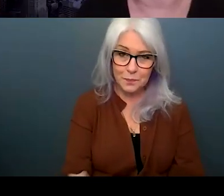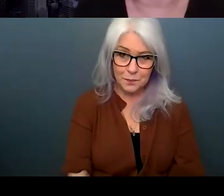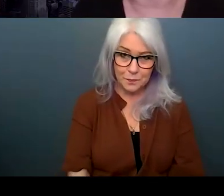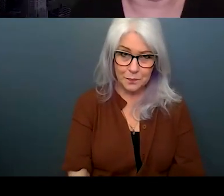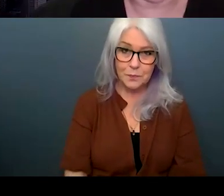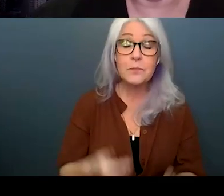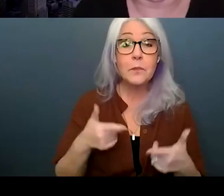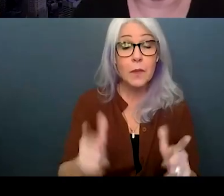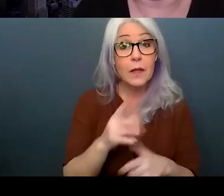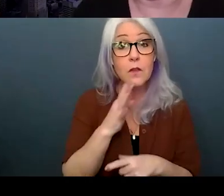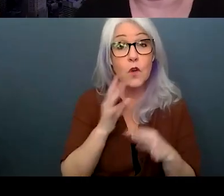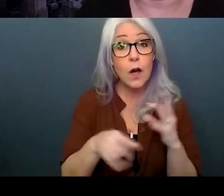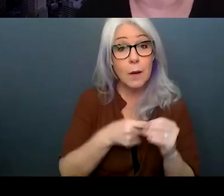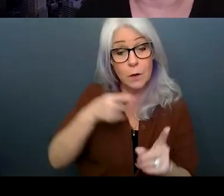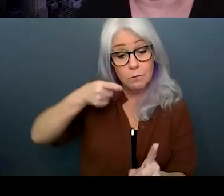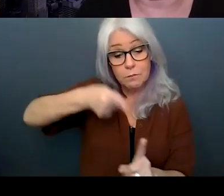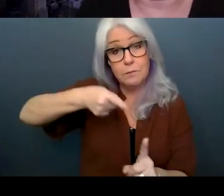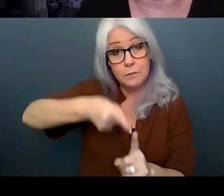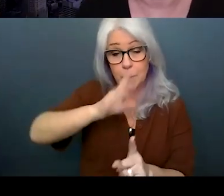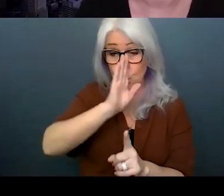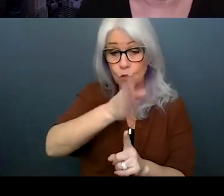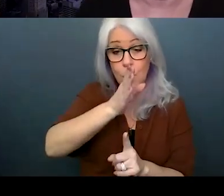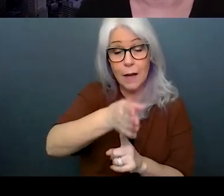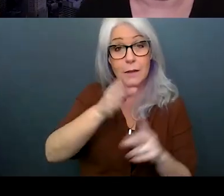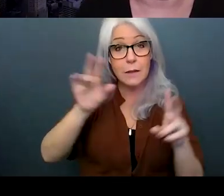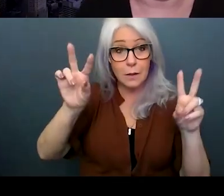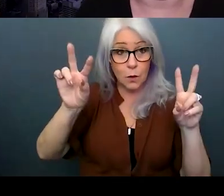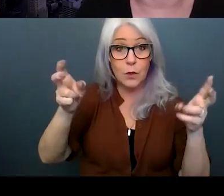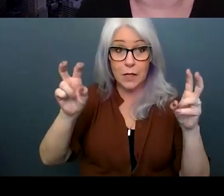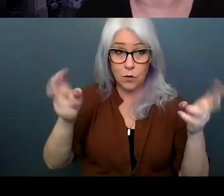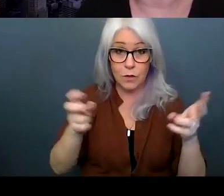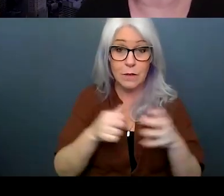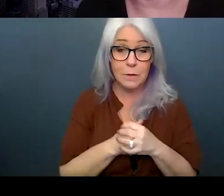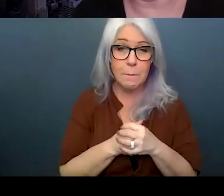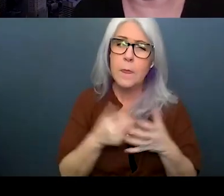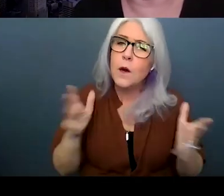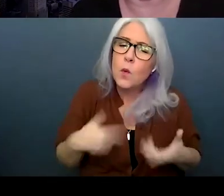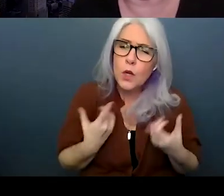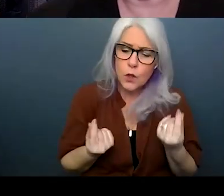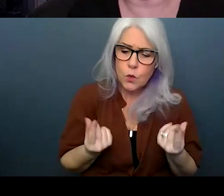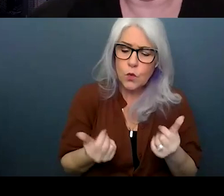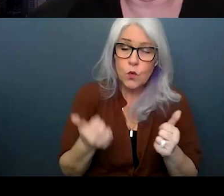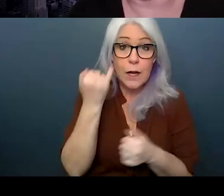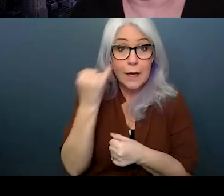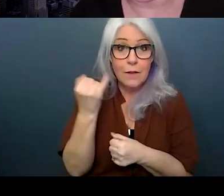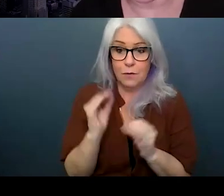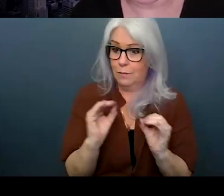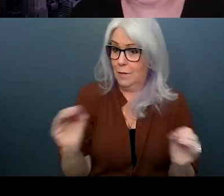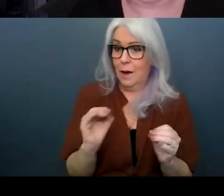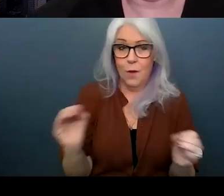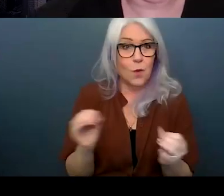So let's talk some more about direct quotations because let's talk about what to do if there is no page